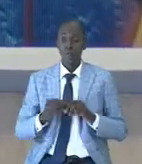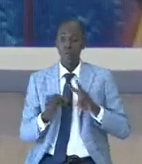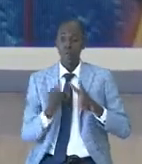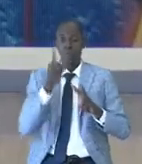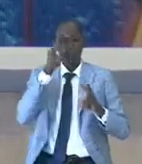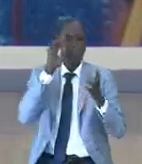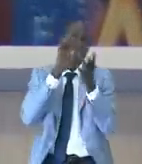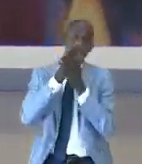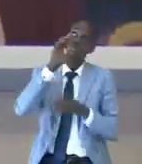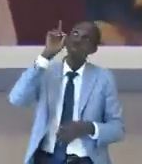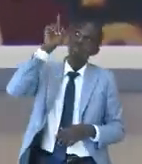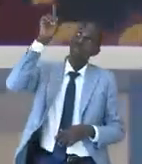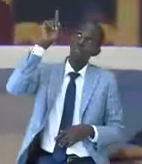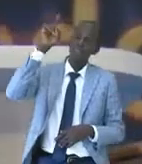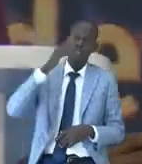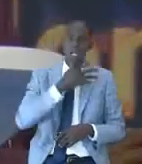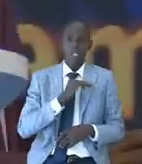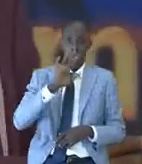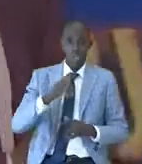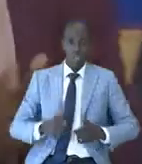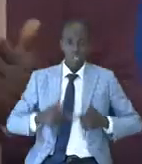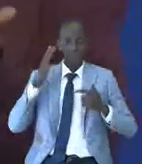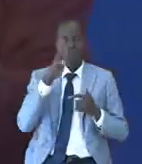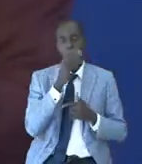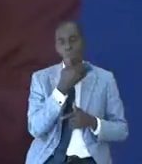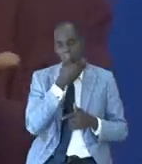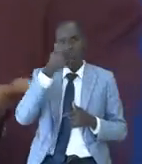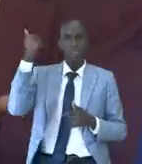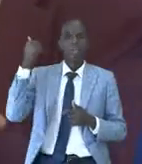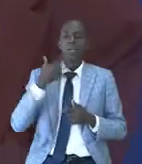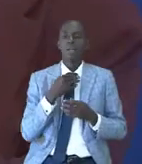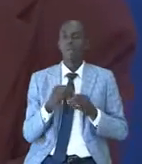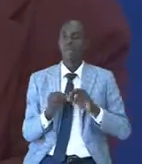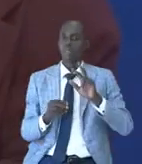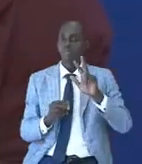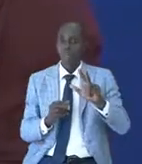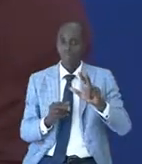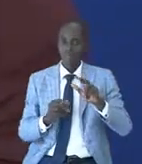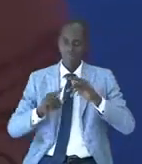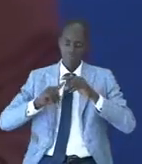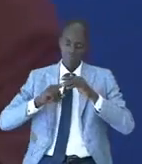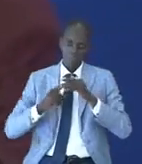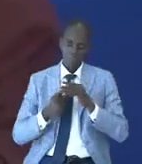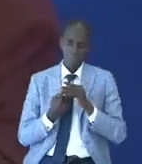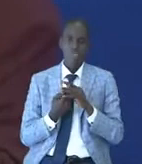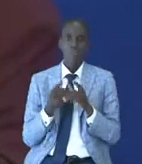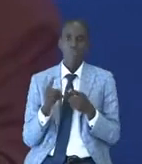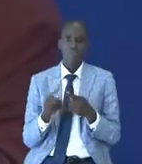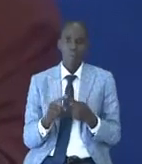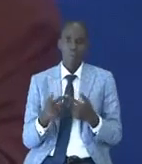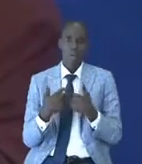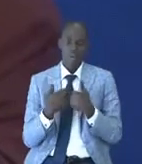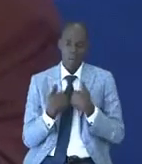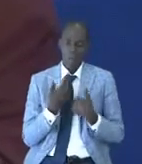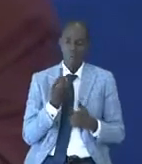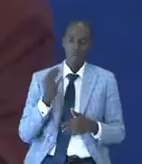him, and your life will be better. And begin to have the